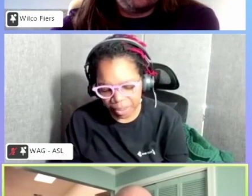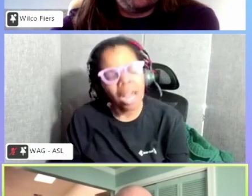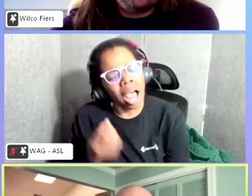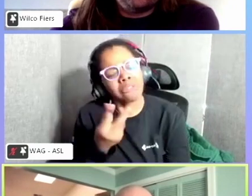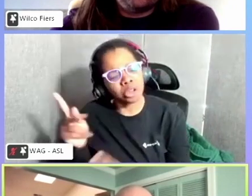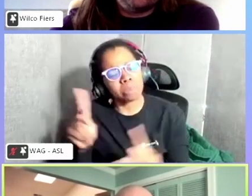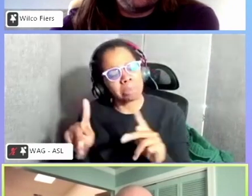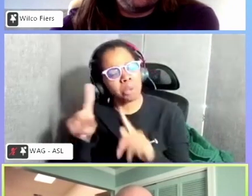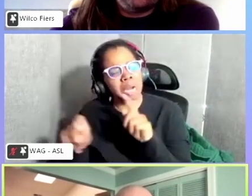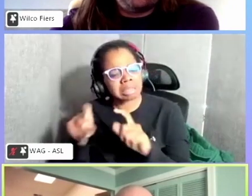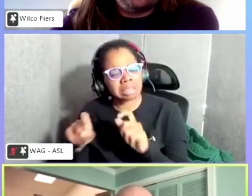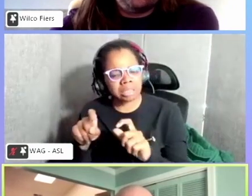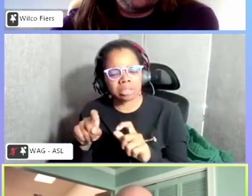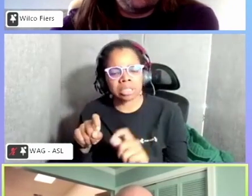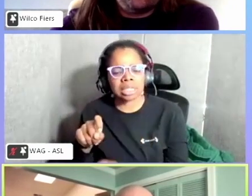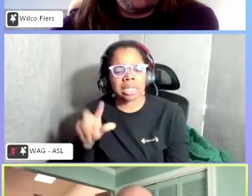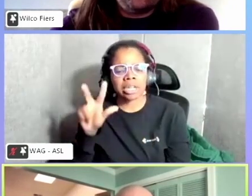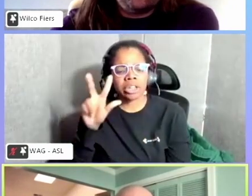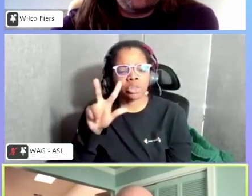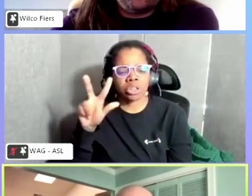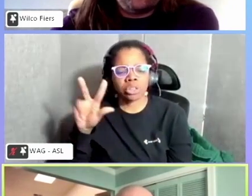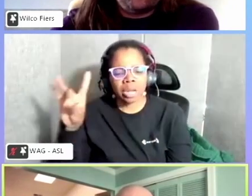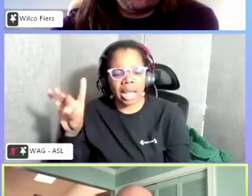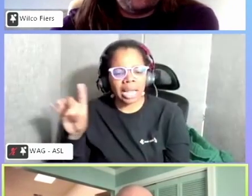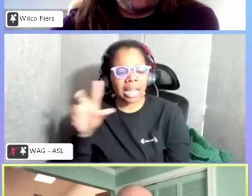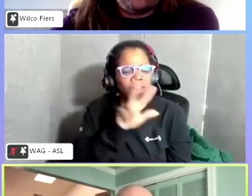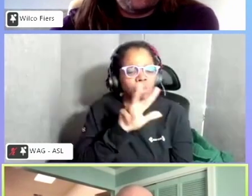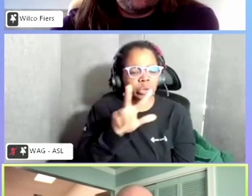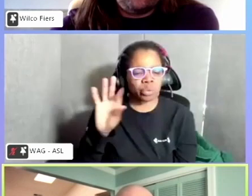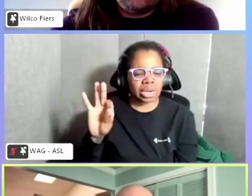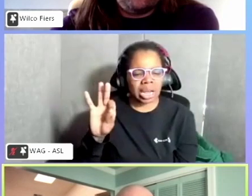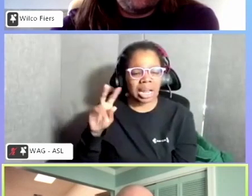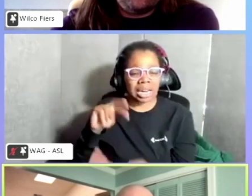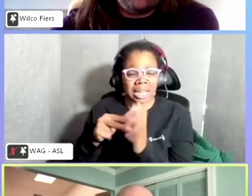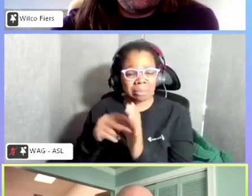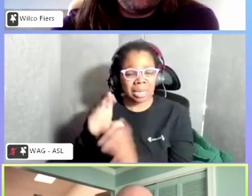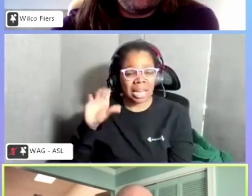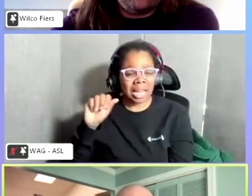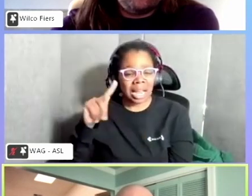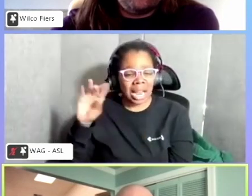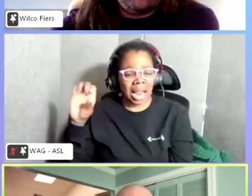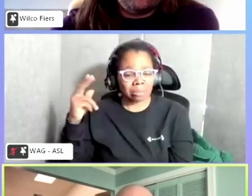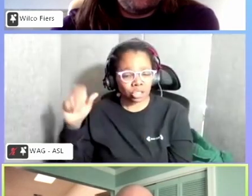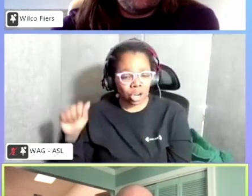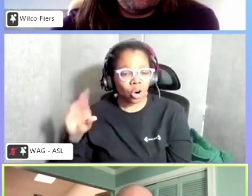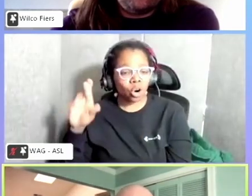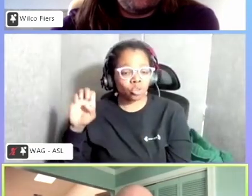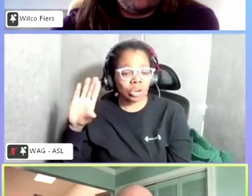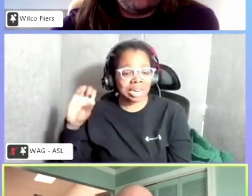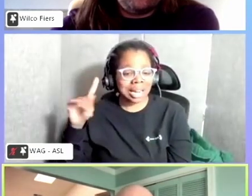asking, does 338 and 339, does this mean CAPTCHA or reCAPTCHA will go away?